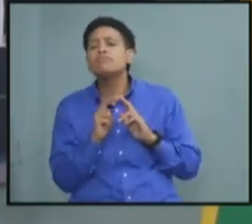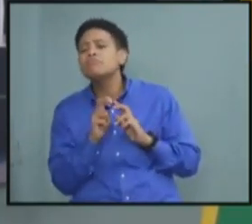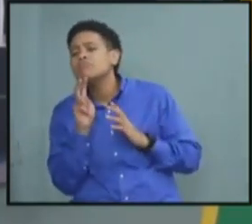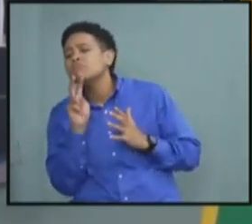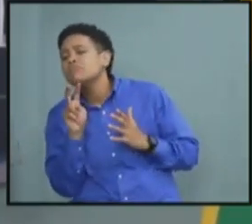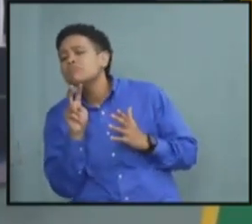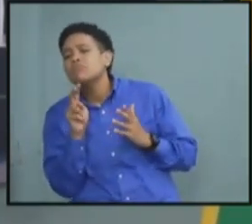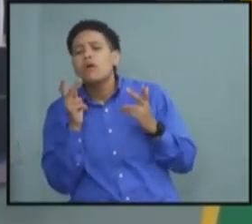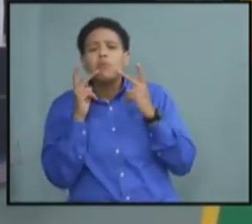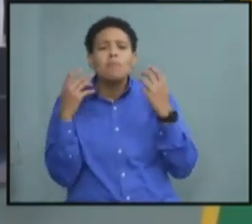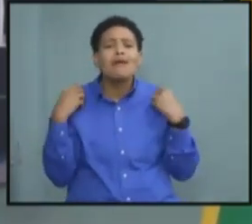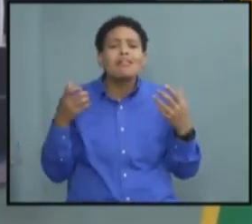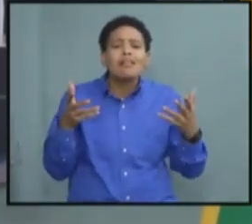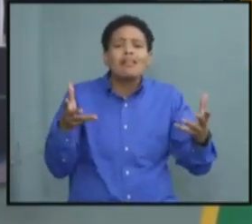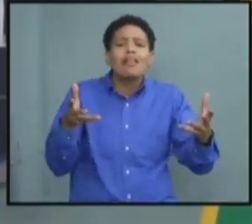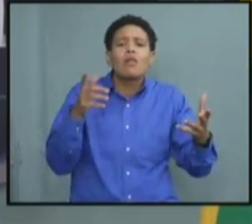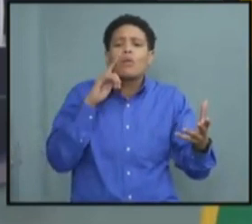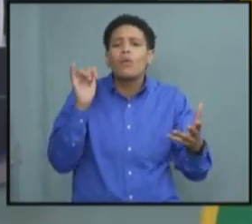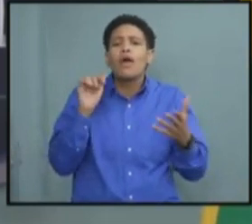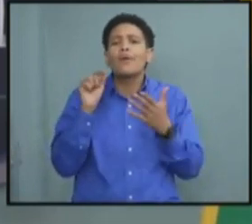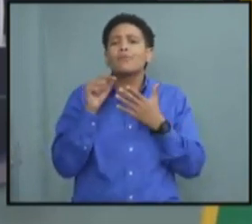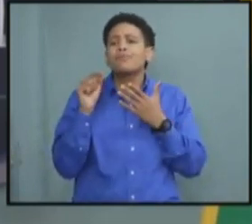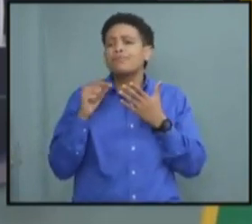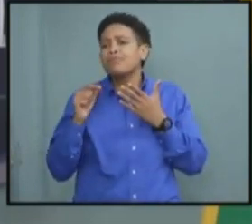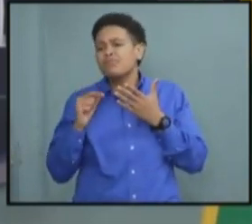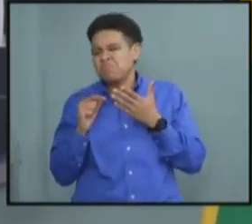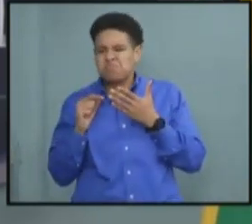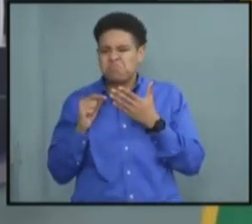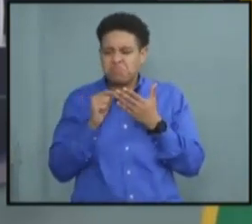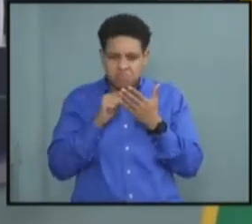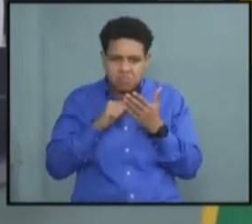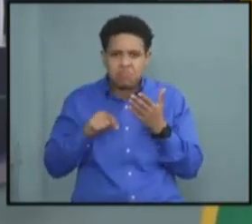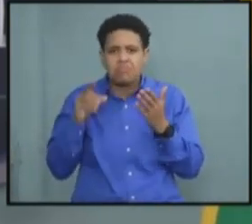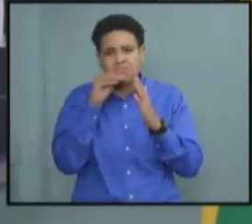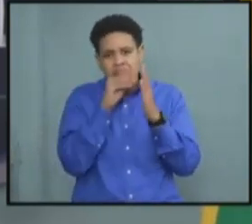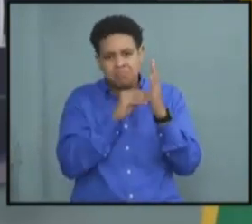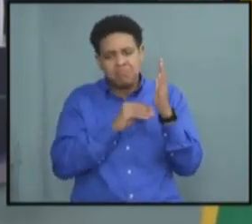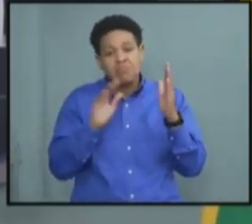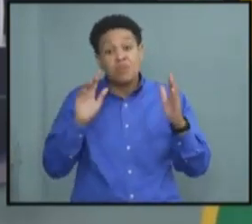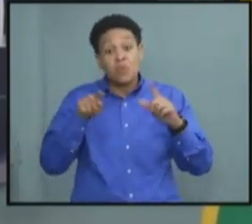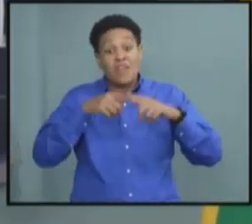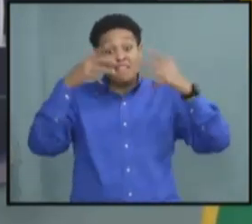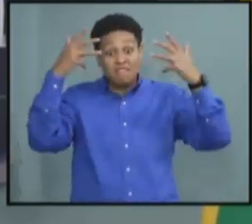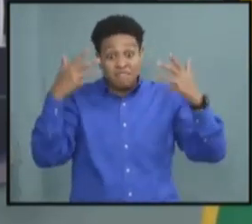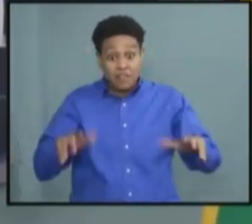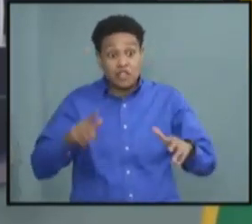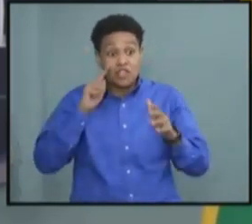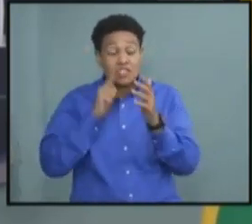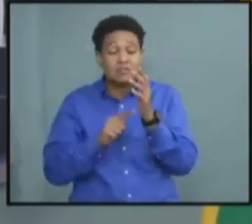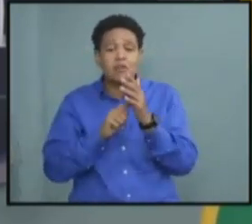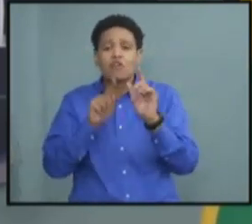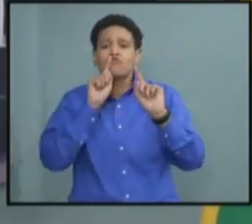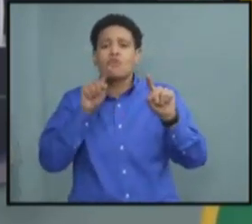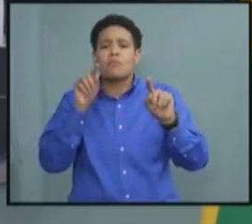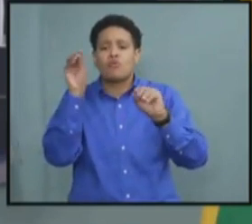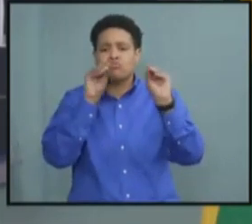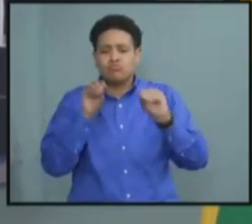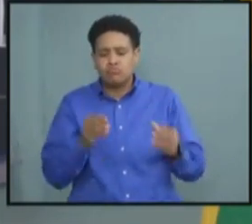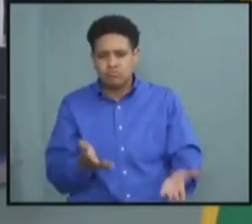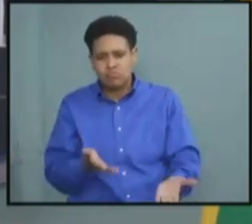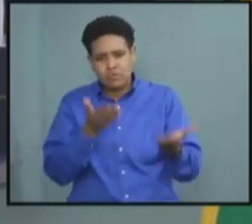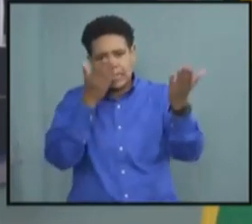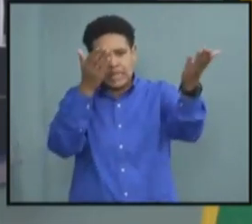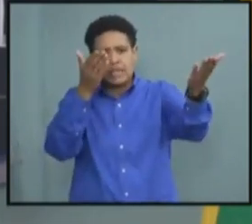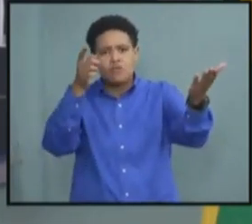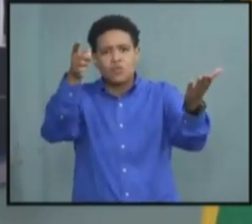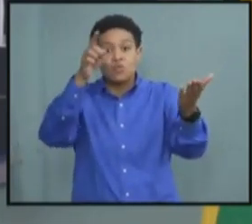health conditions existing in the facility. Upon completion of the inspections, a report is prepared and given to the